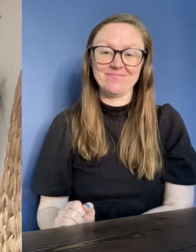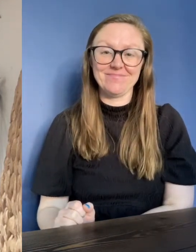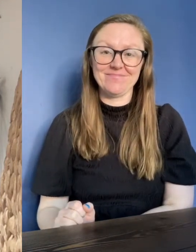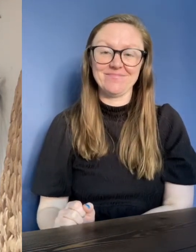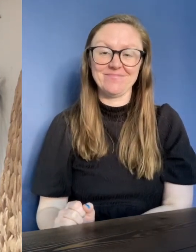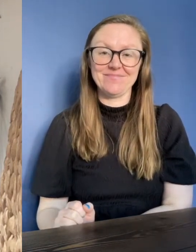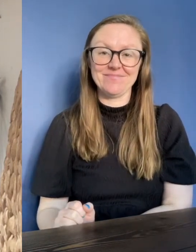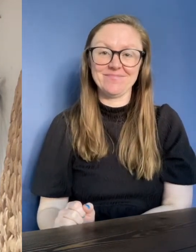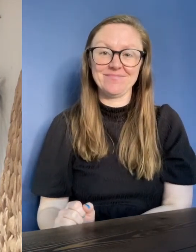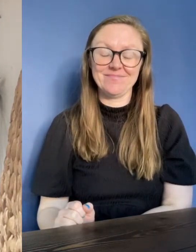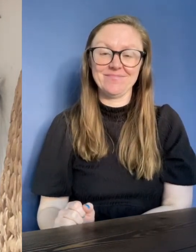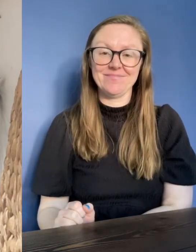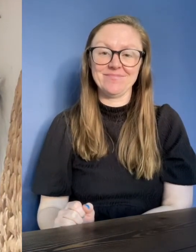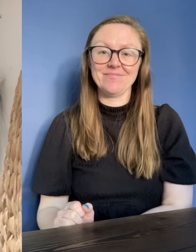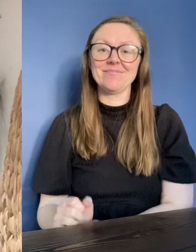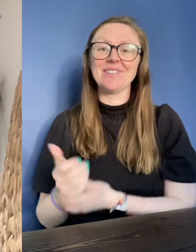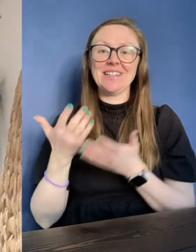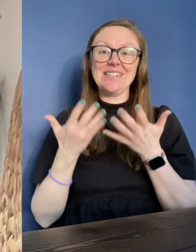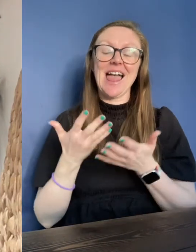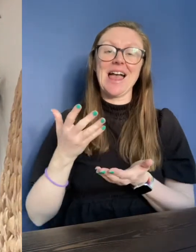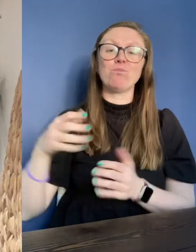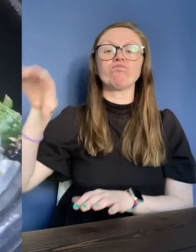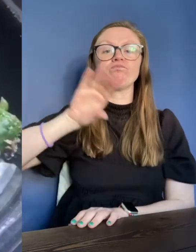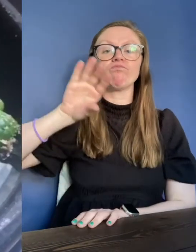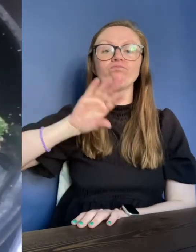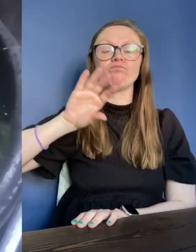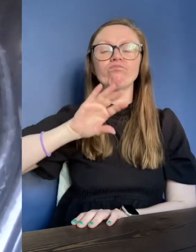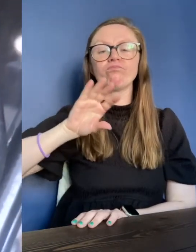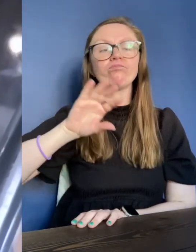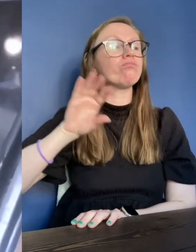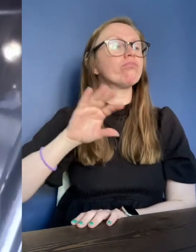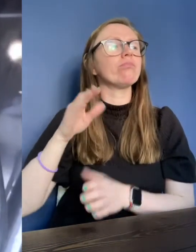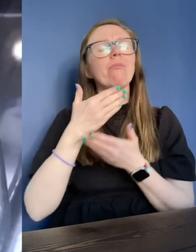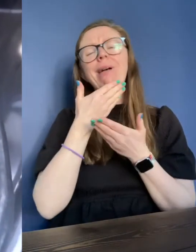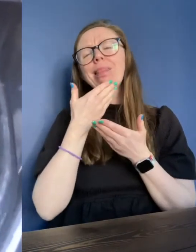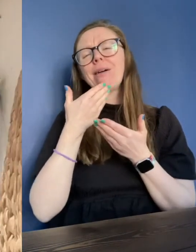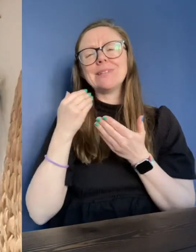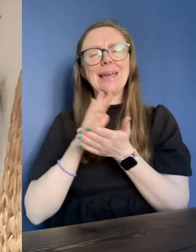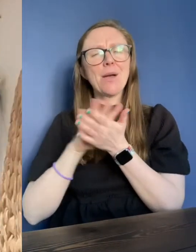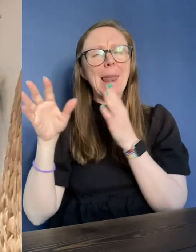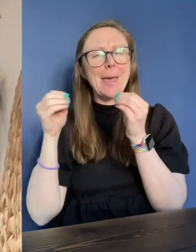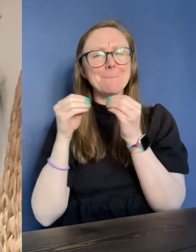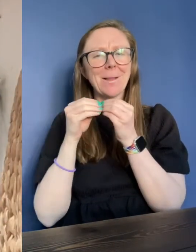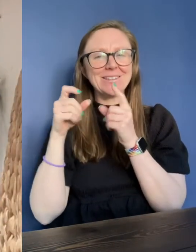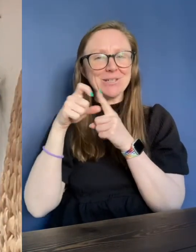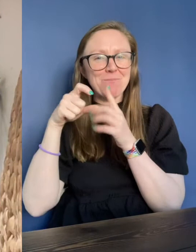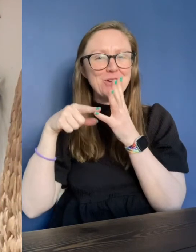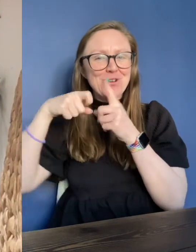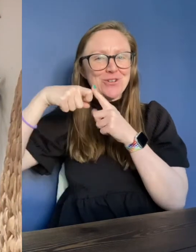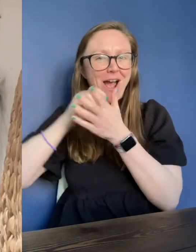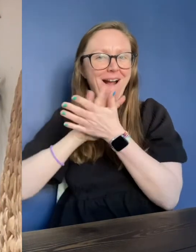And sprinkle on some of our lovely Himalayan balsam dukkha. Look at